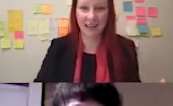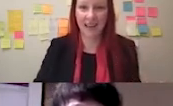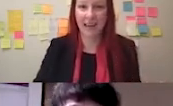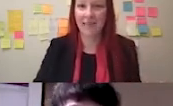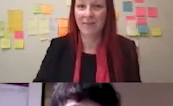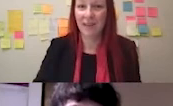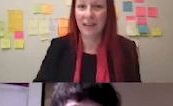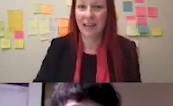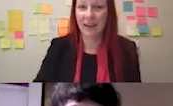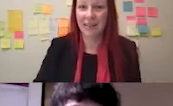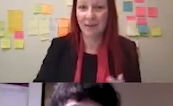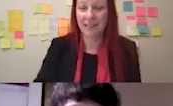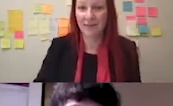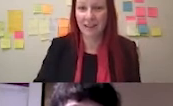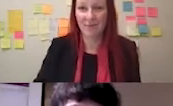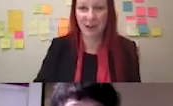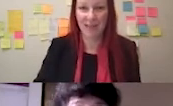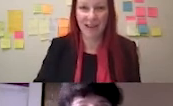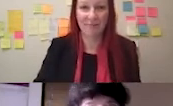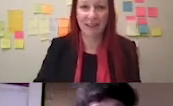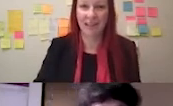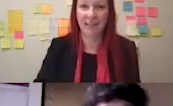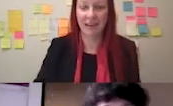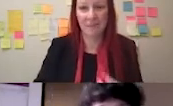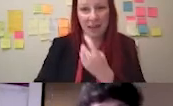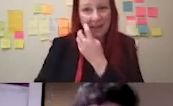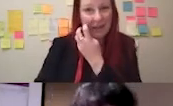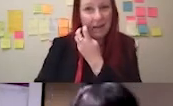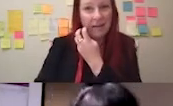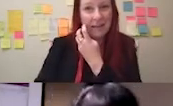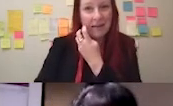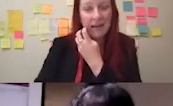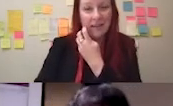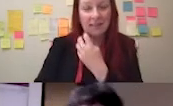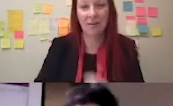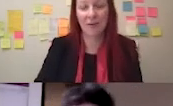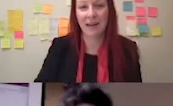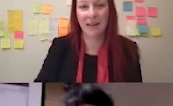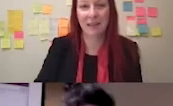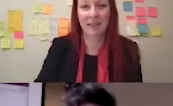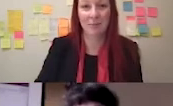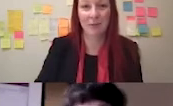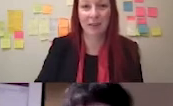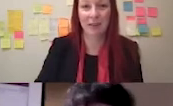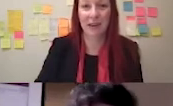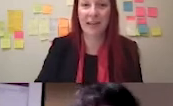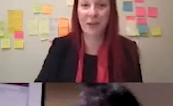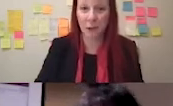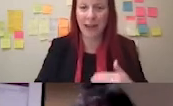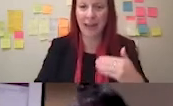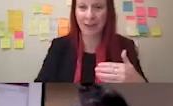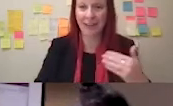ideas. In the middle here is my dear friend Bertha in Malaysia, in Sarawak, Malaysia,